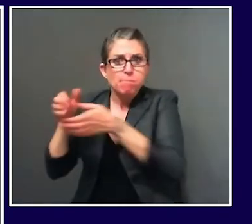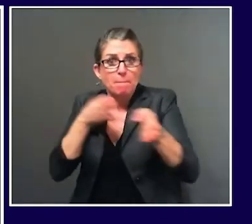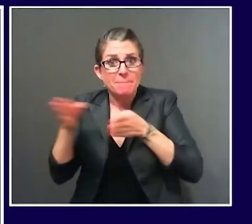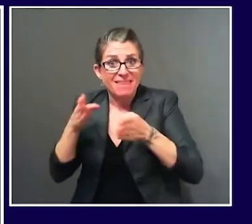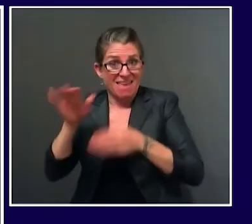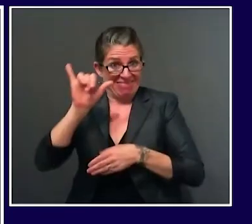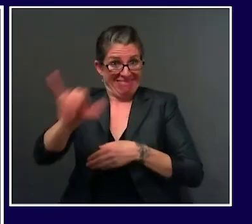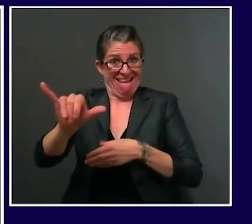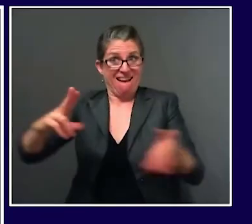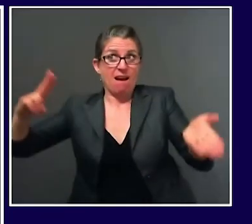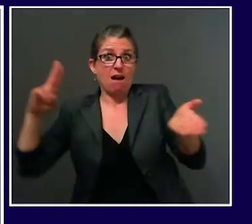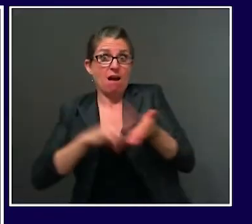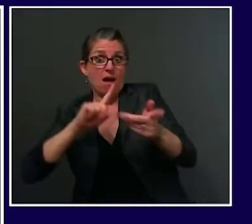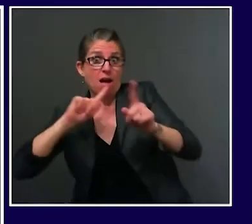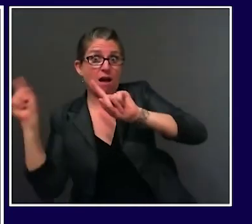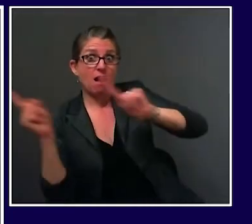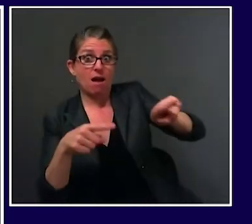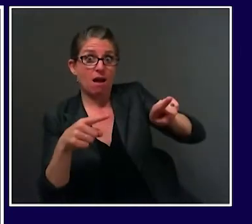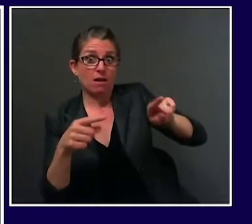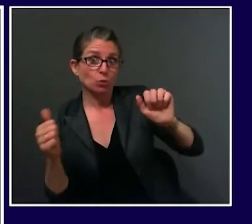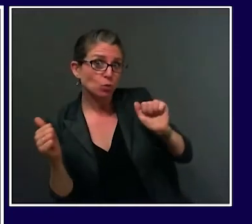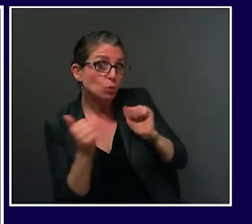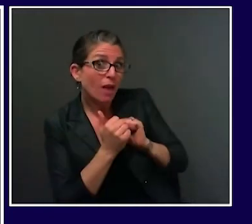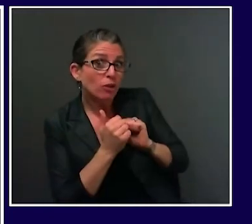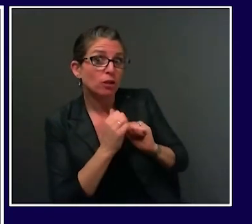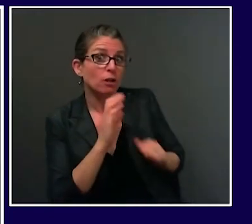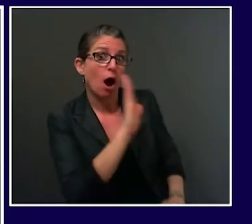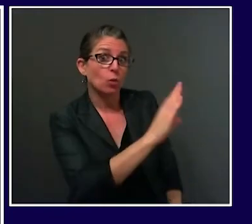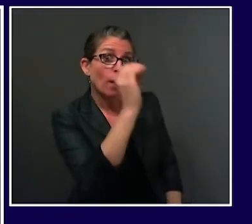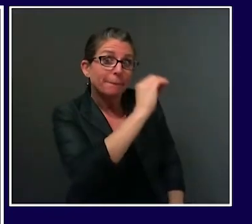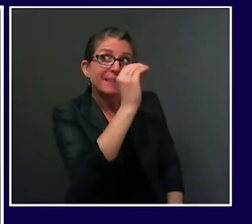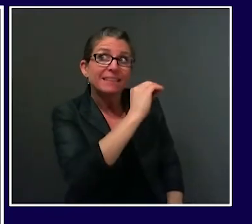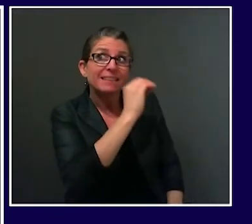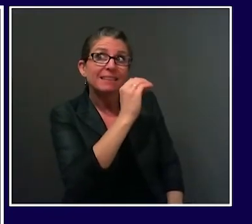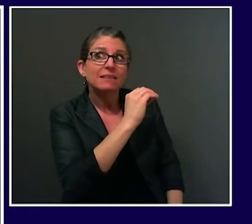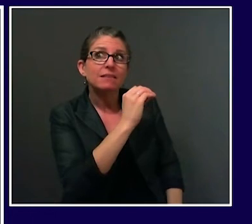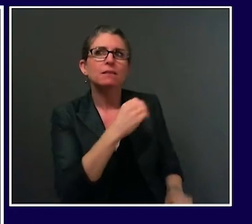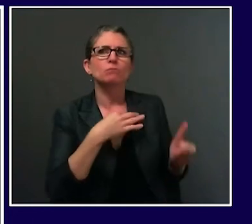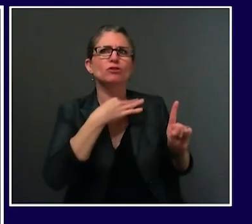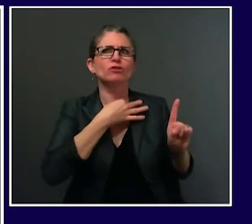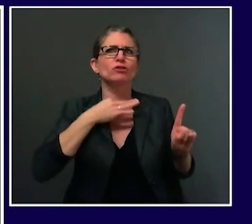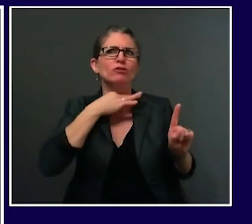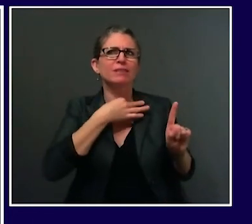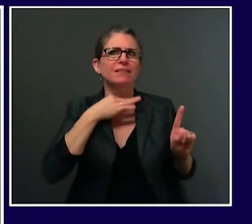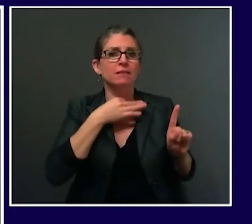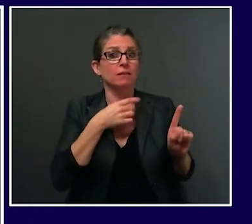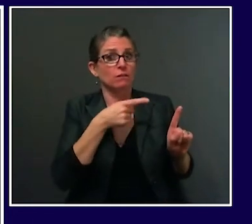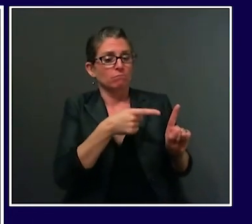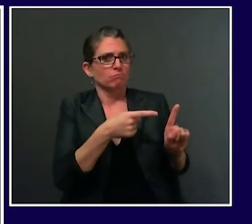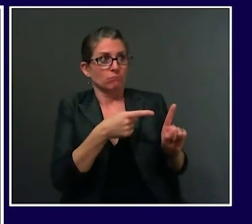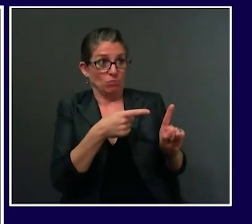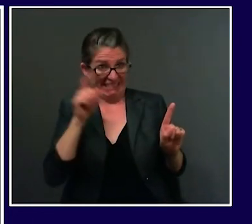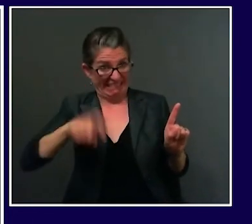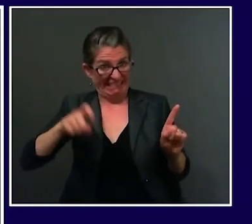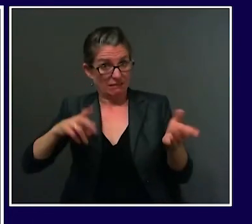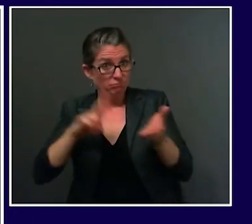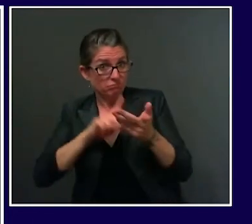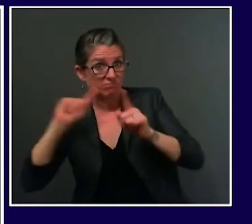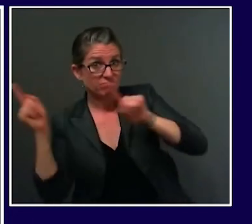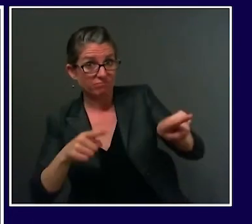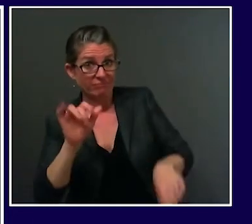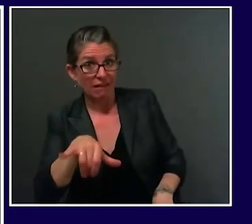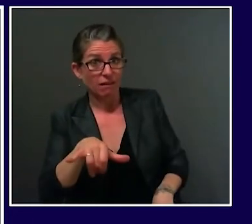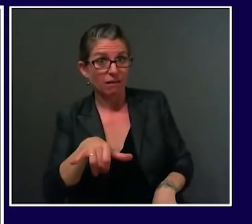felt some of it was necessary, at least in your conversations with her. Sure. So our team working with the commissioner's office and the